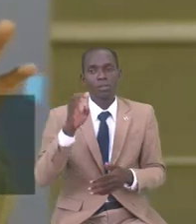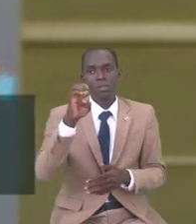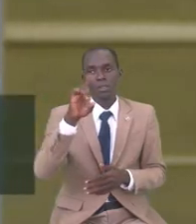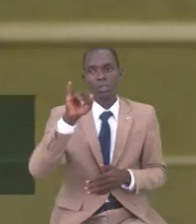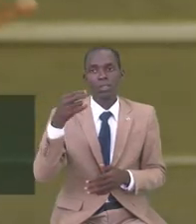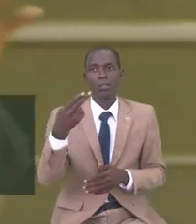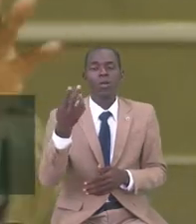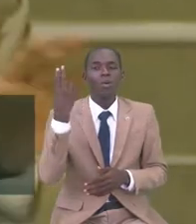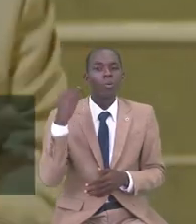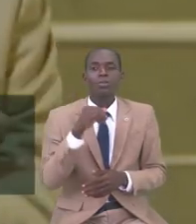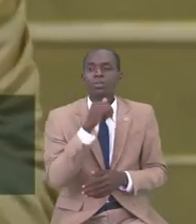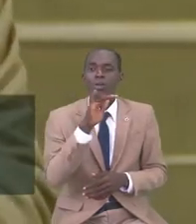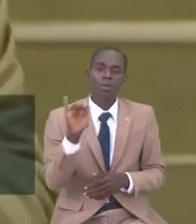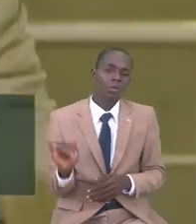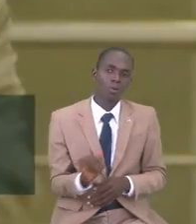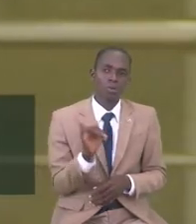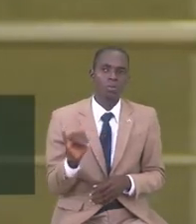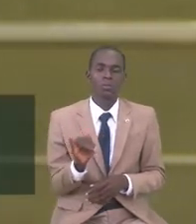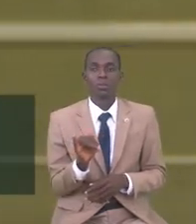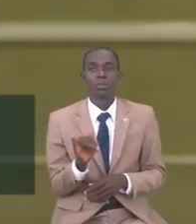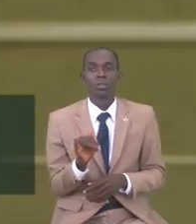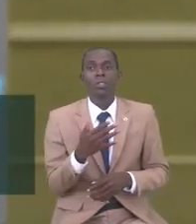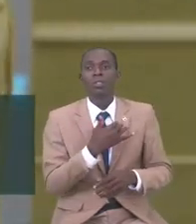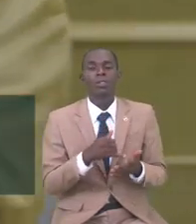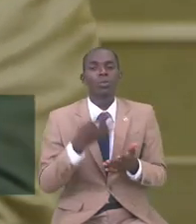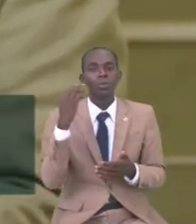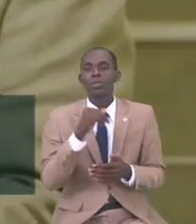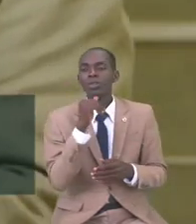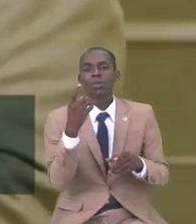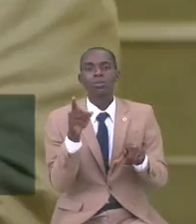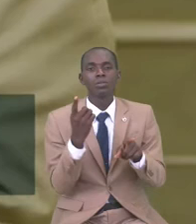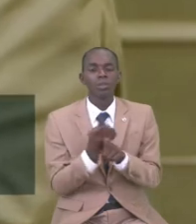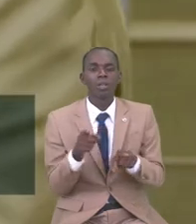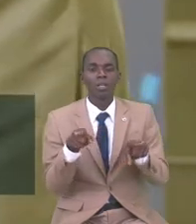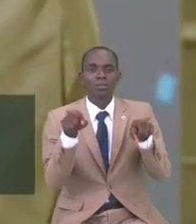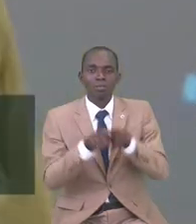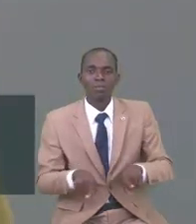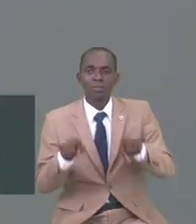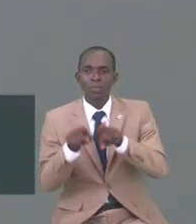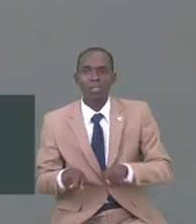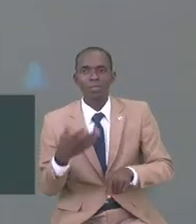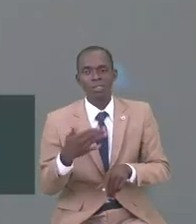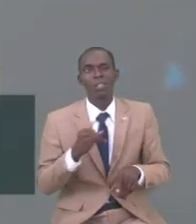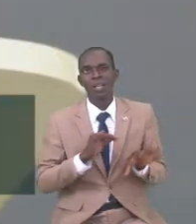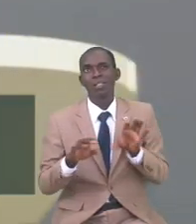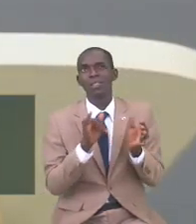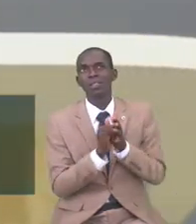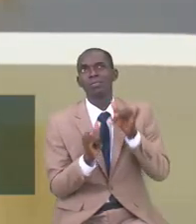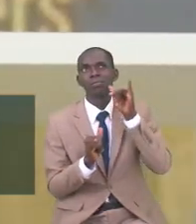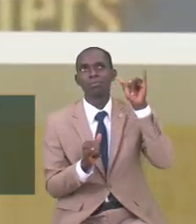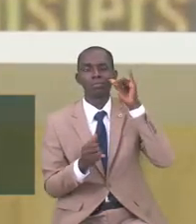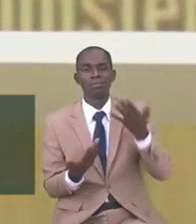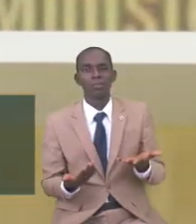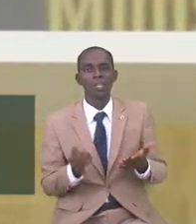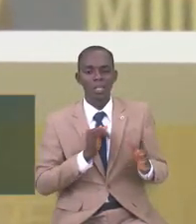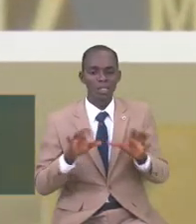uncommon, unprecedented. It wasn't like the regular thing. I did that yesterday. I did that